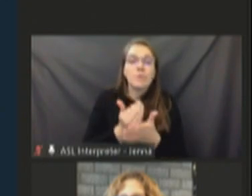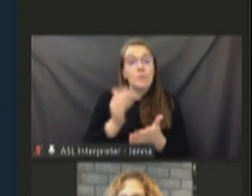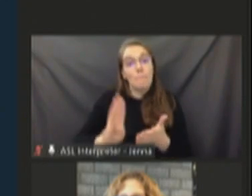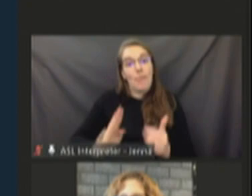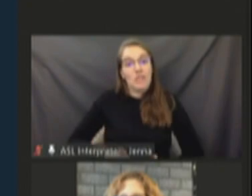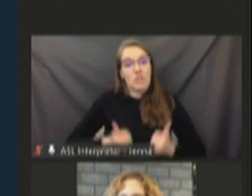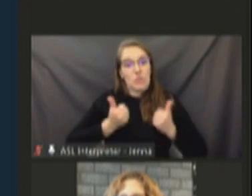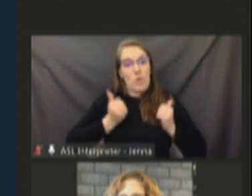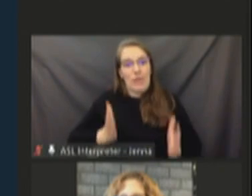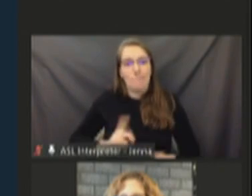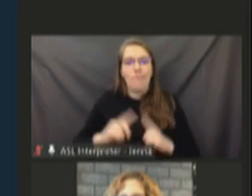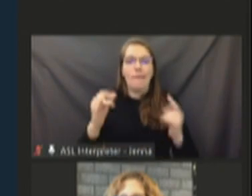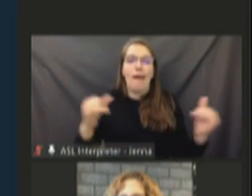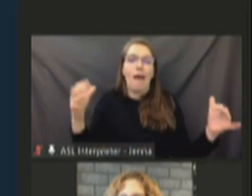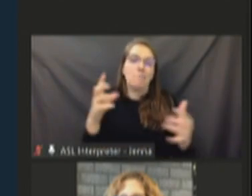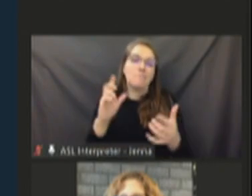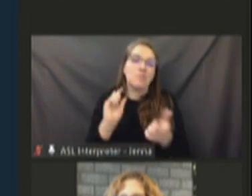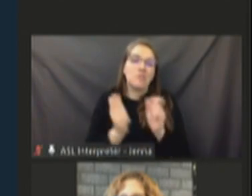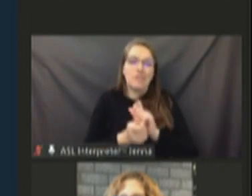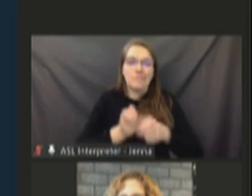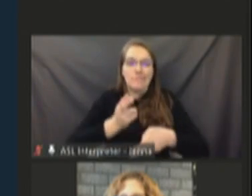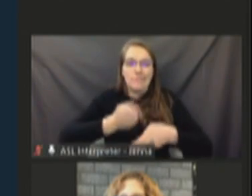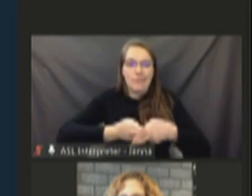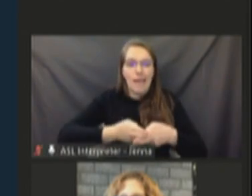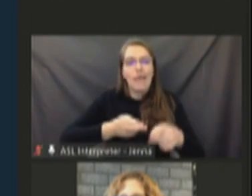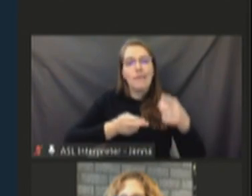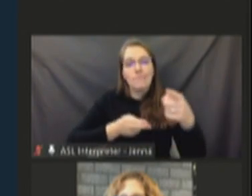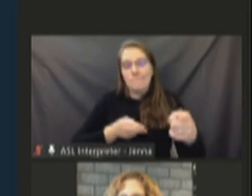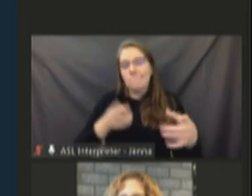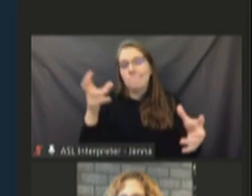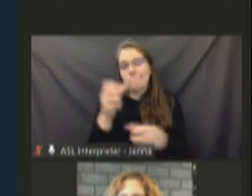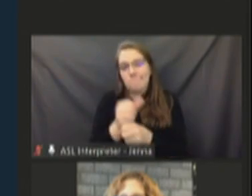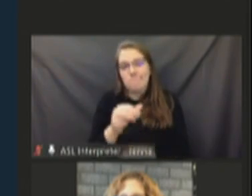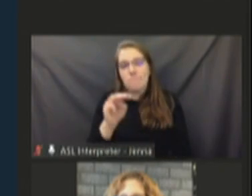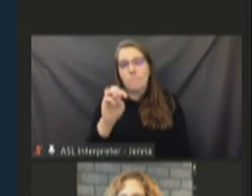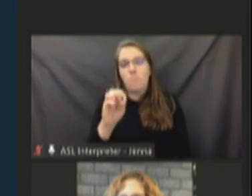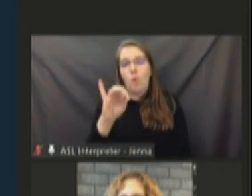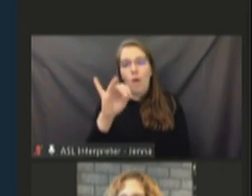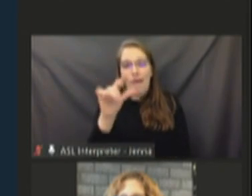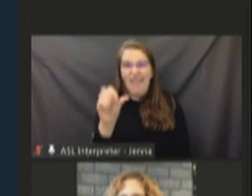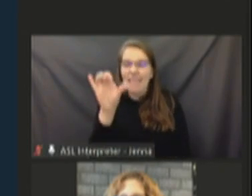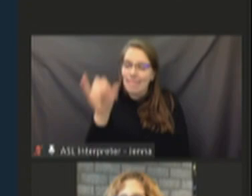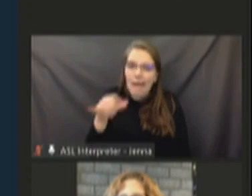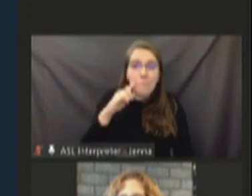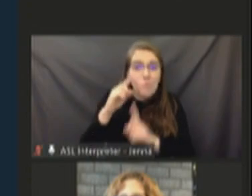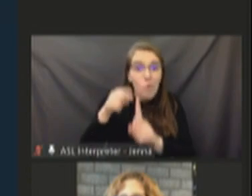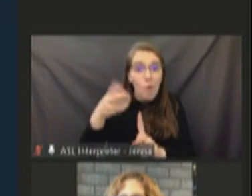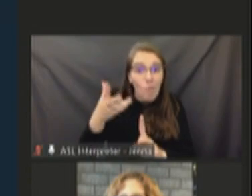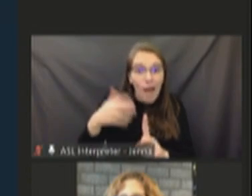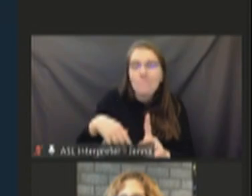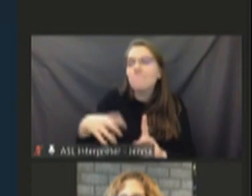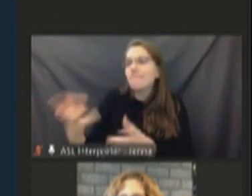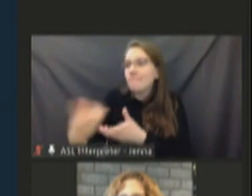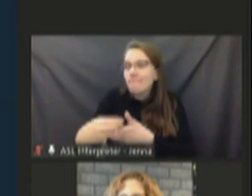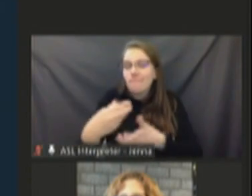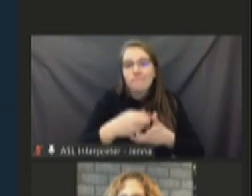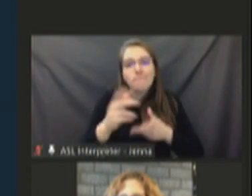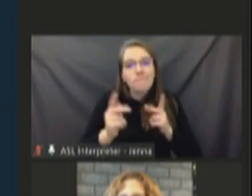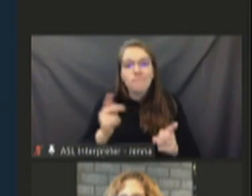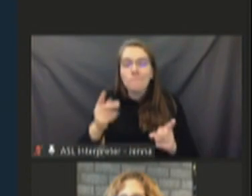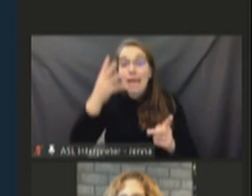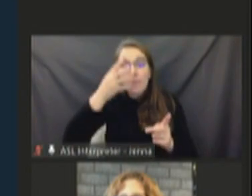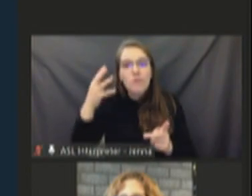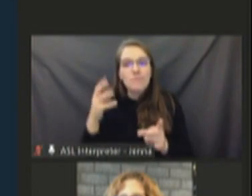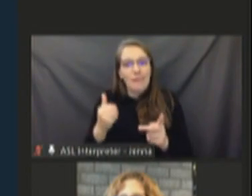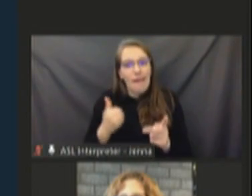continues to be to involve immigrants in Boston's civic, social, and cultural aspects of life. Not only do we work really hard to make sure that immigrants have the same access